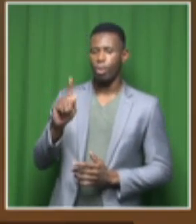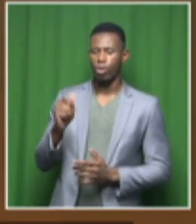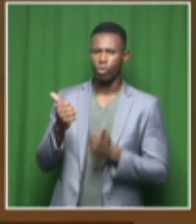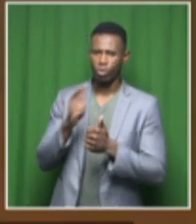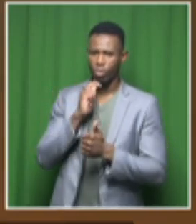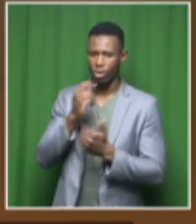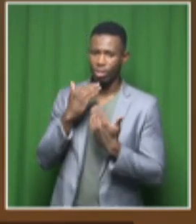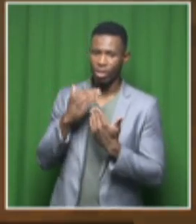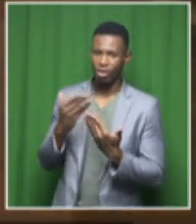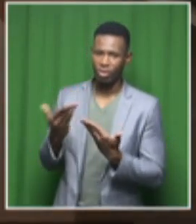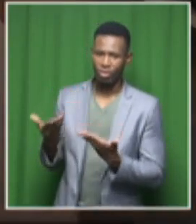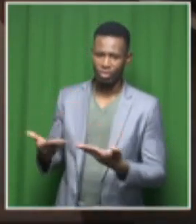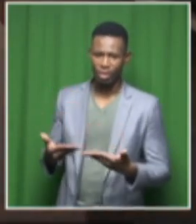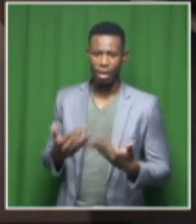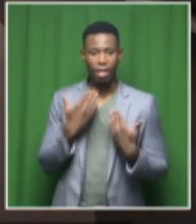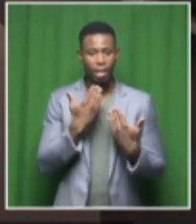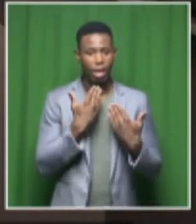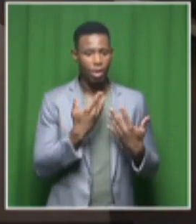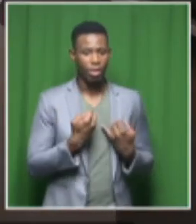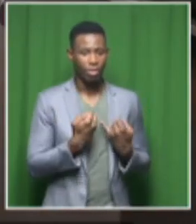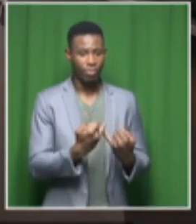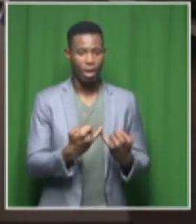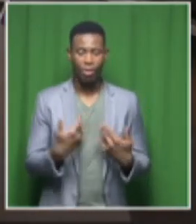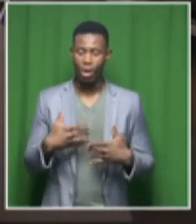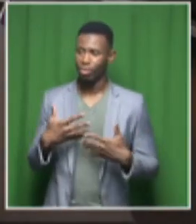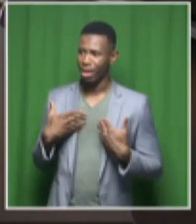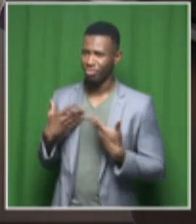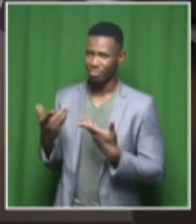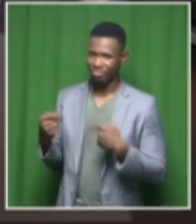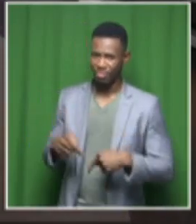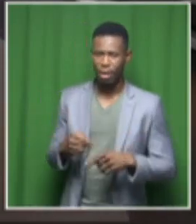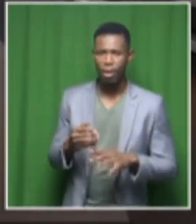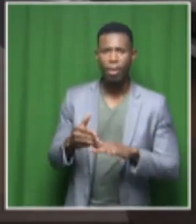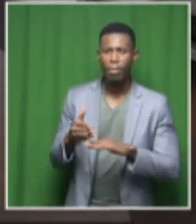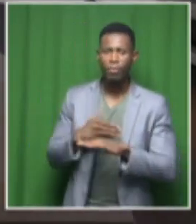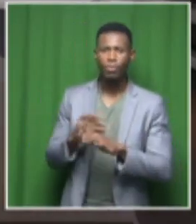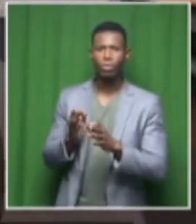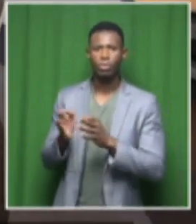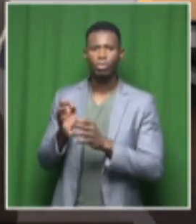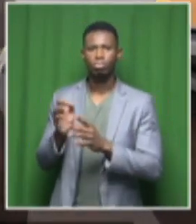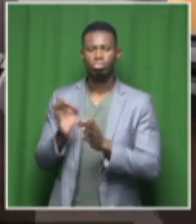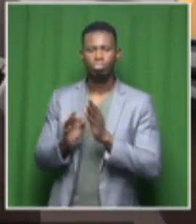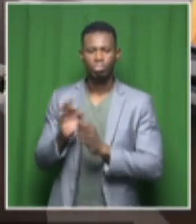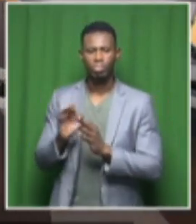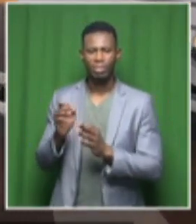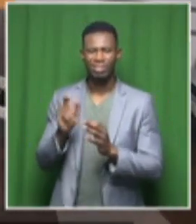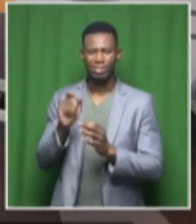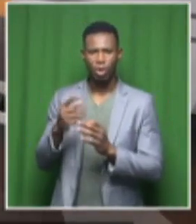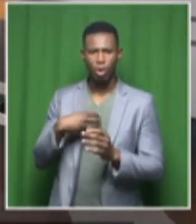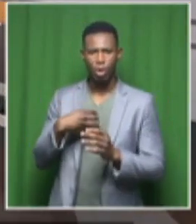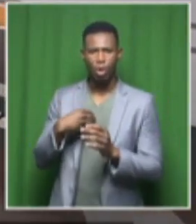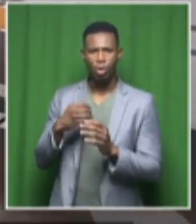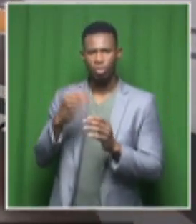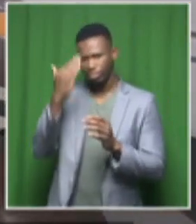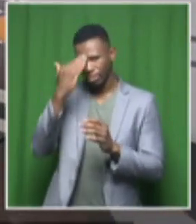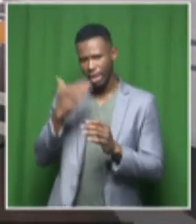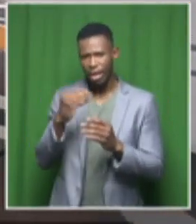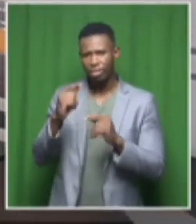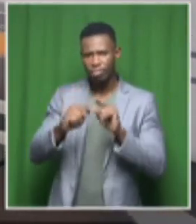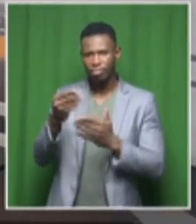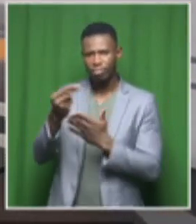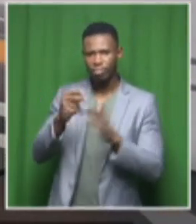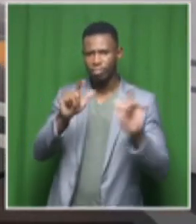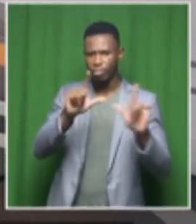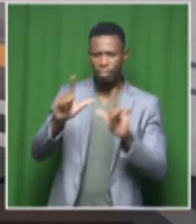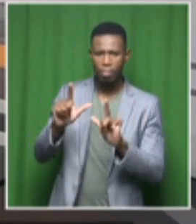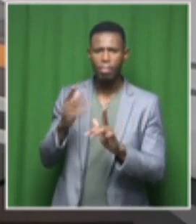Welcome. Thank you for having me, sir. It's an absolute pleasure. Now, before we get into the exhibition, just give us a bit of background into how you started